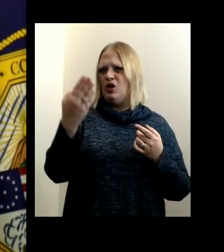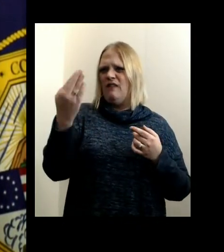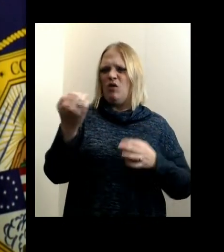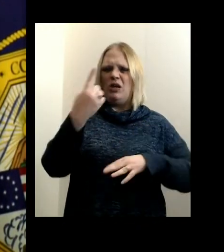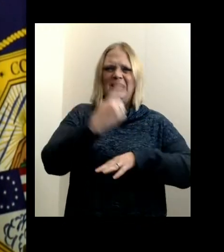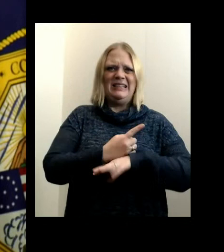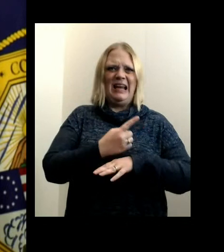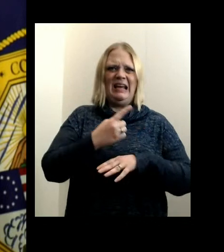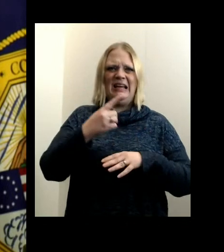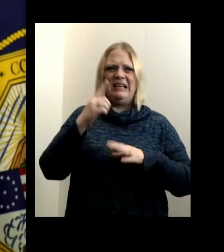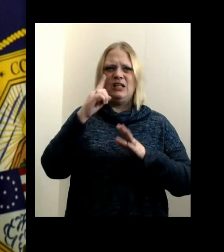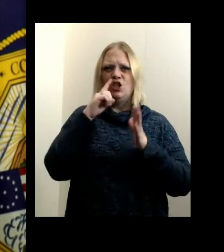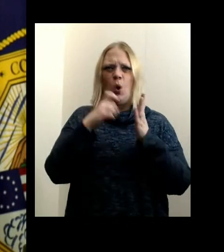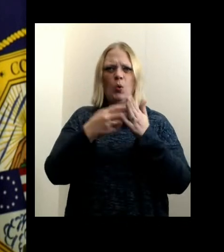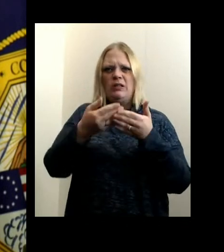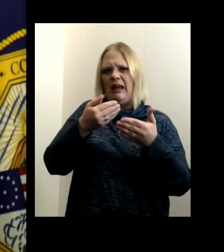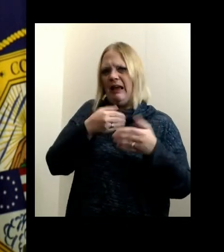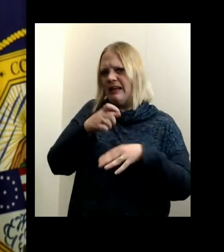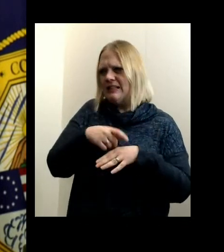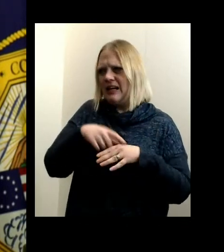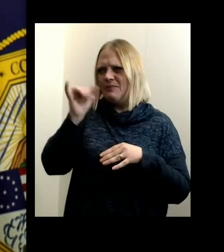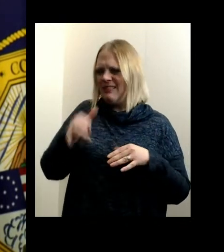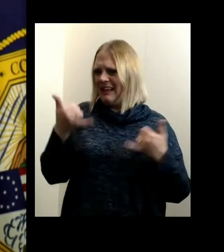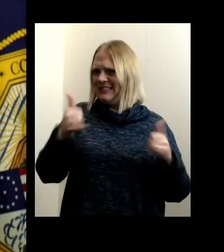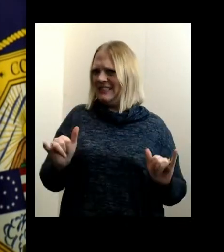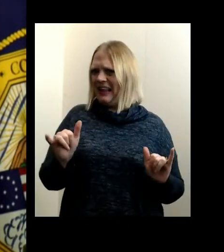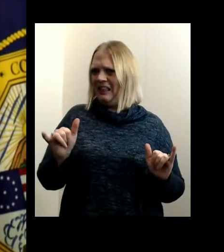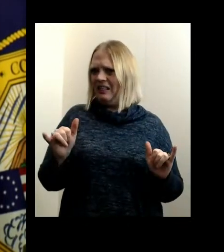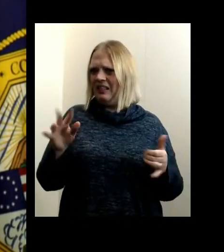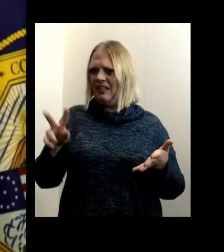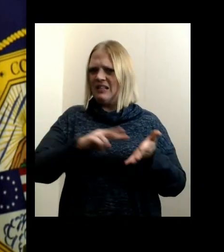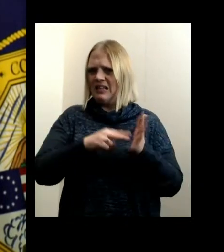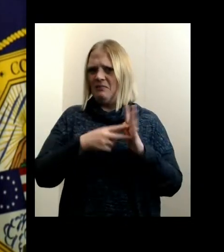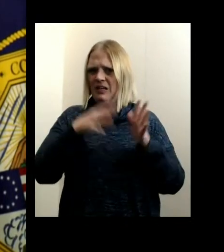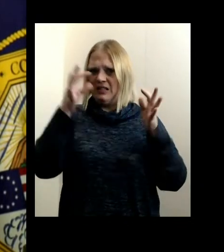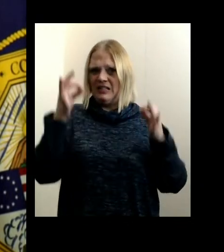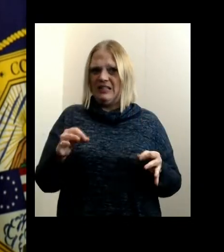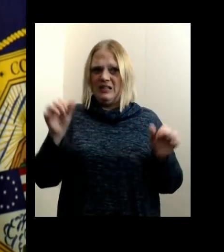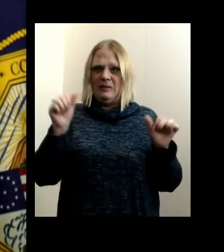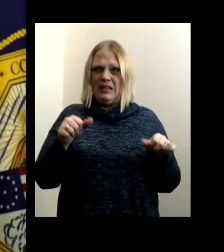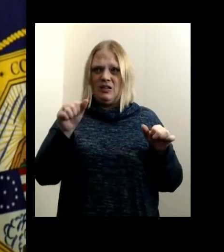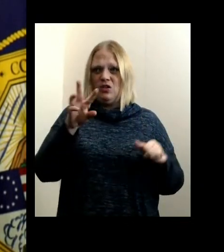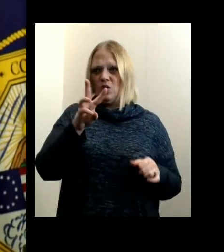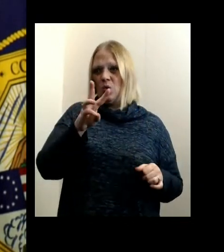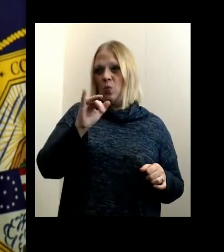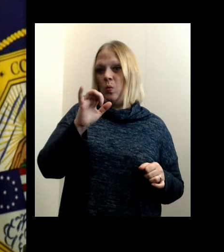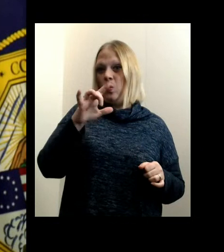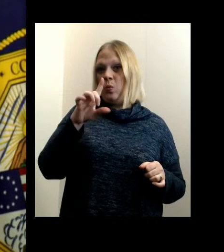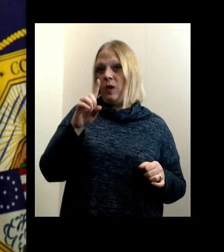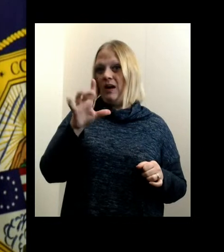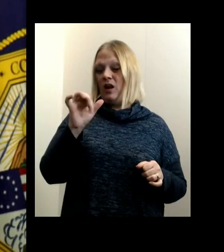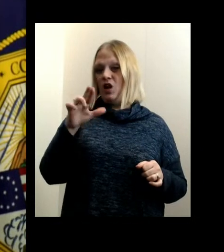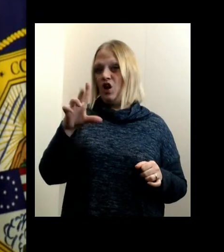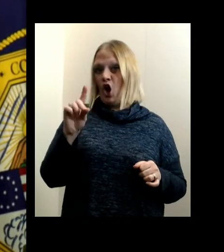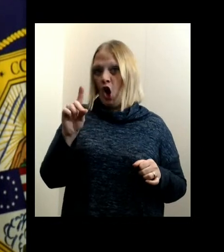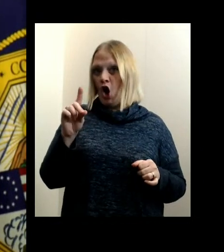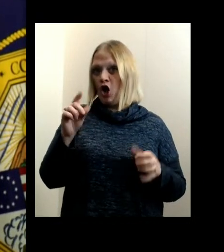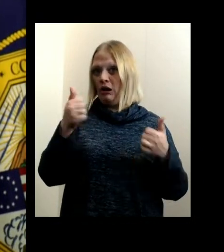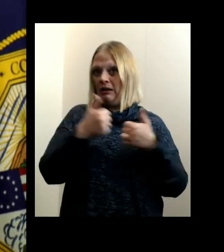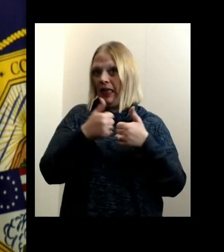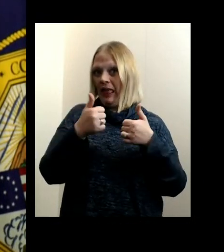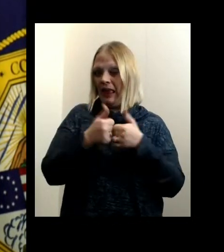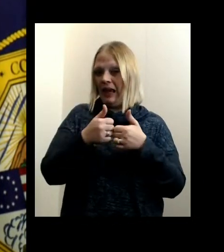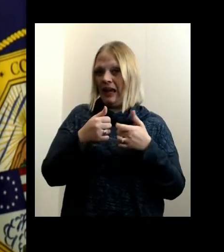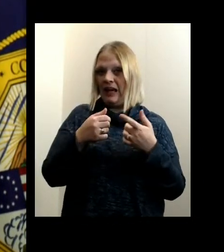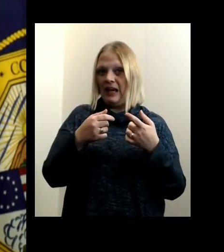notice. Is that still the case? And if so, does that mean a decision on a potential wild card game, getting fans in there potentially, would have to be made